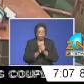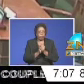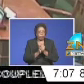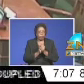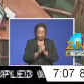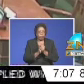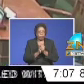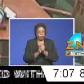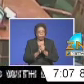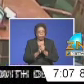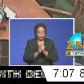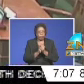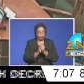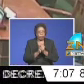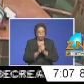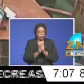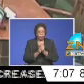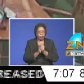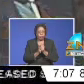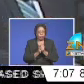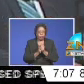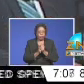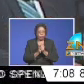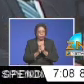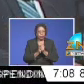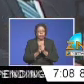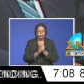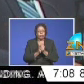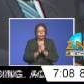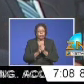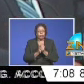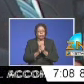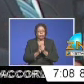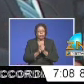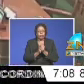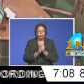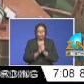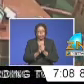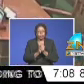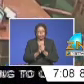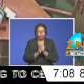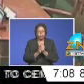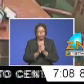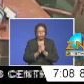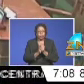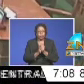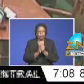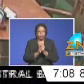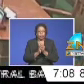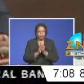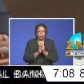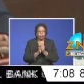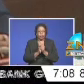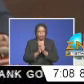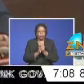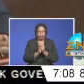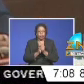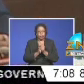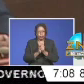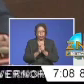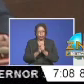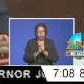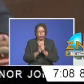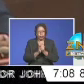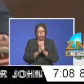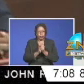2021. See, I beg leave introduce and I read for the first time a copy of the following: bill for an act to amend the Insurance Act, a bill for an act to amend the